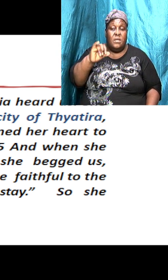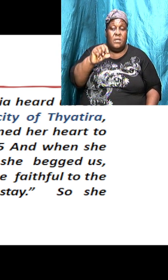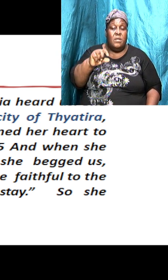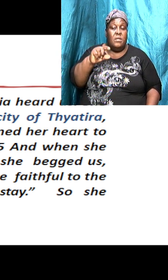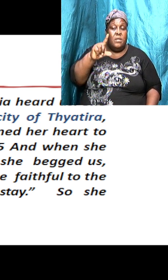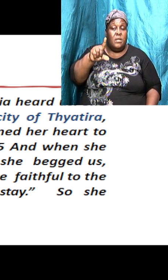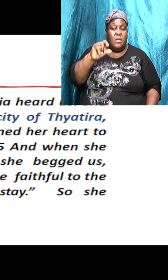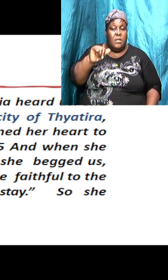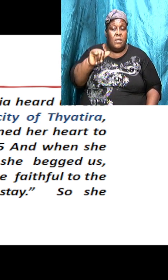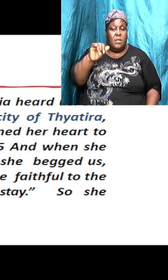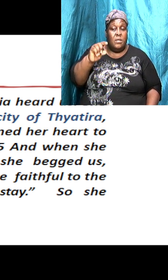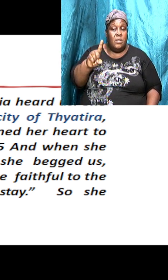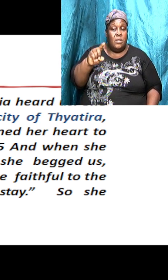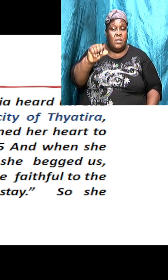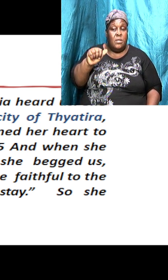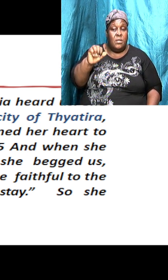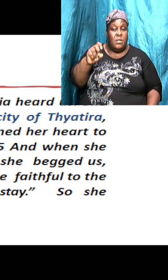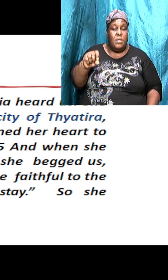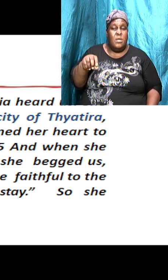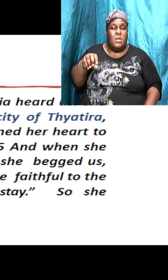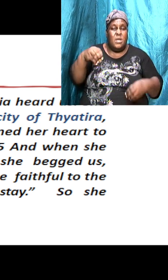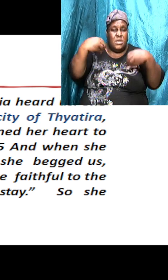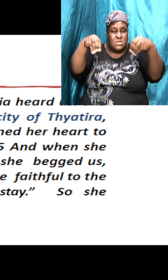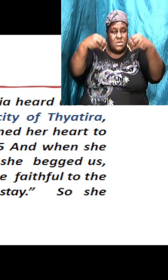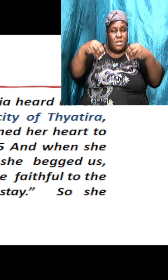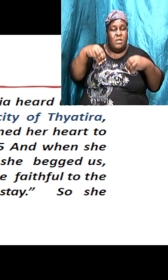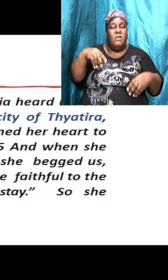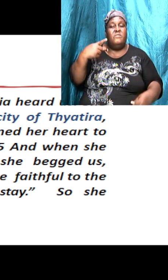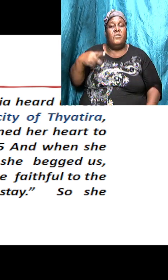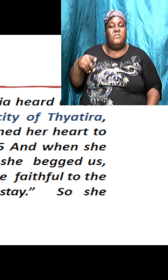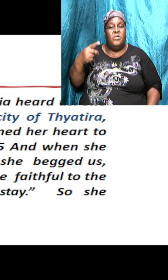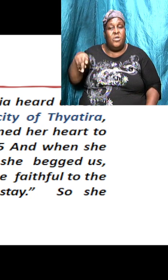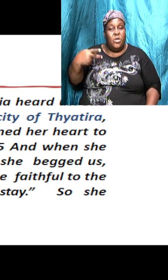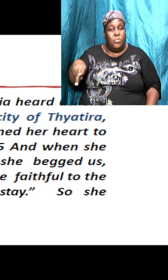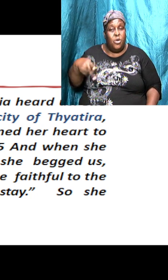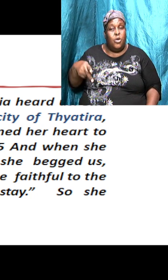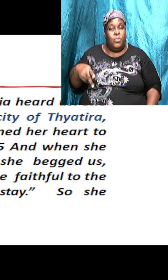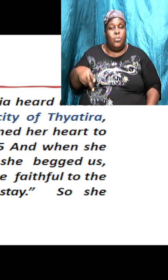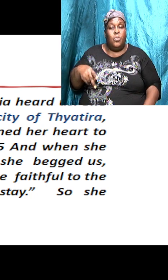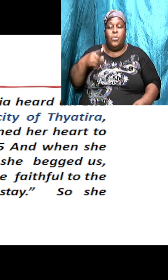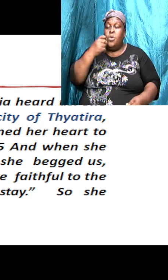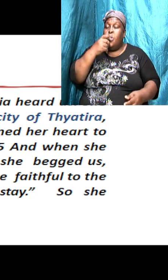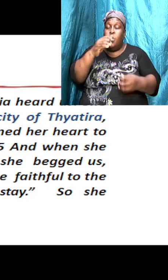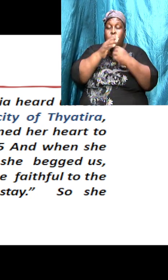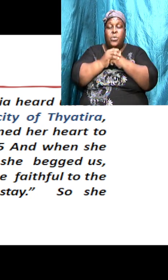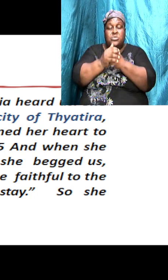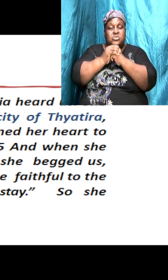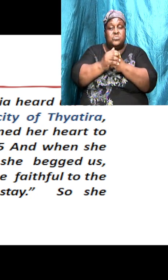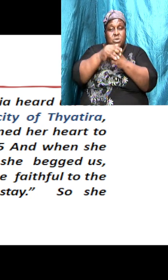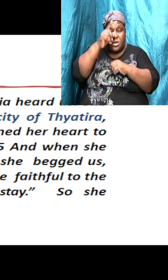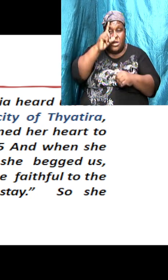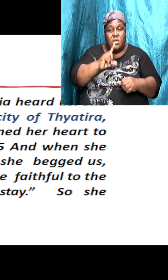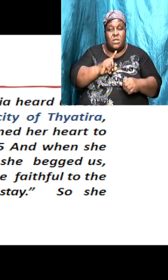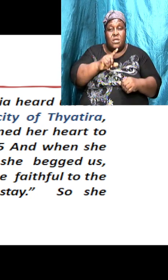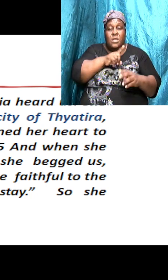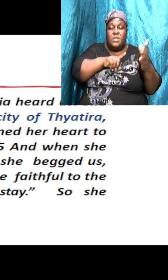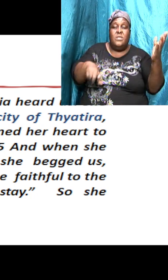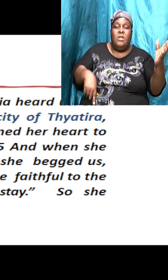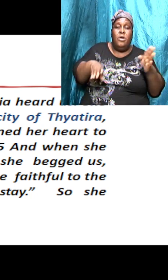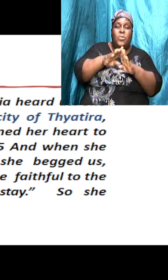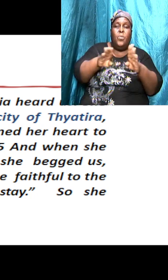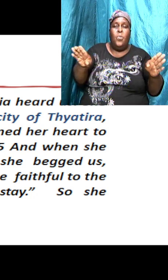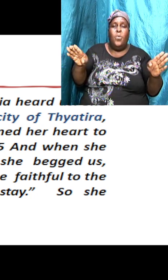of purple from the city of Thyatira who worshiped God. The Lord opened her heart